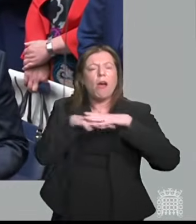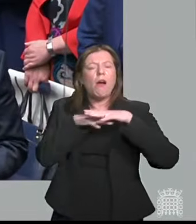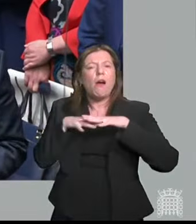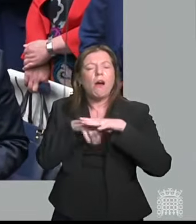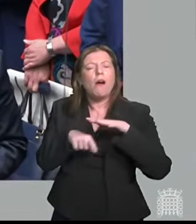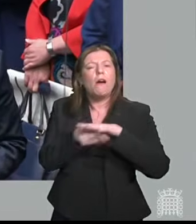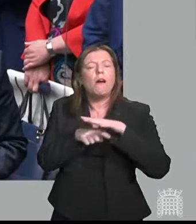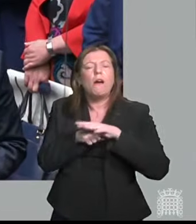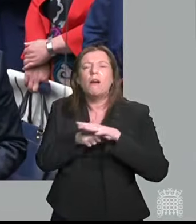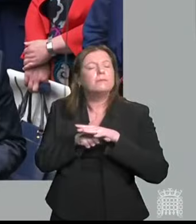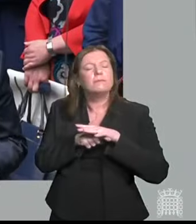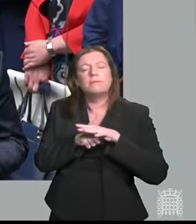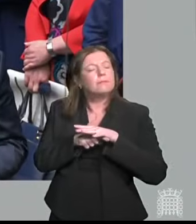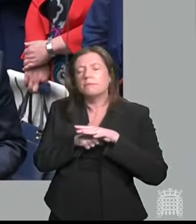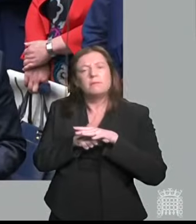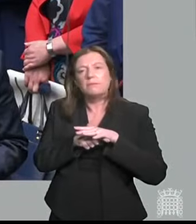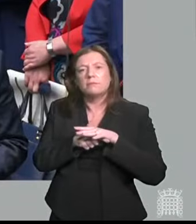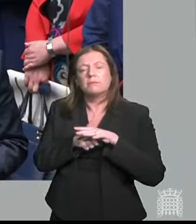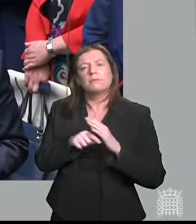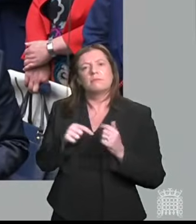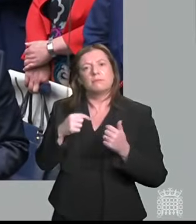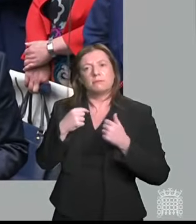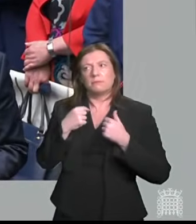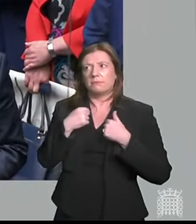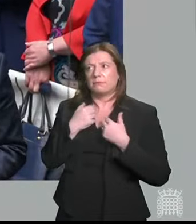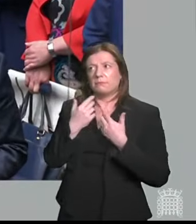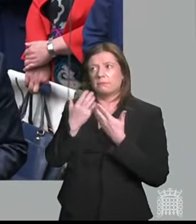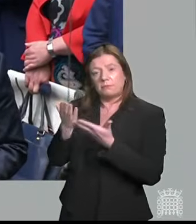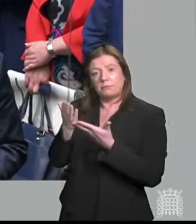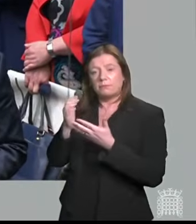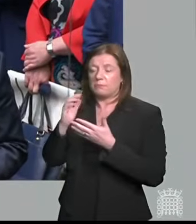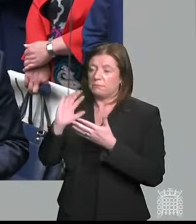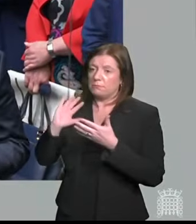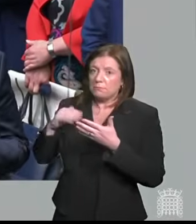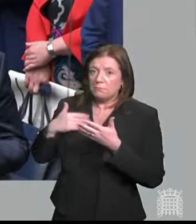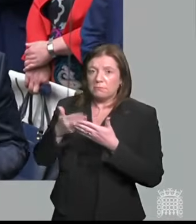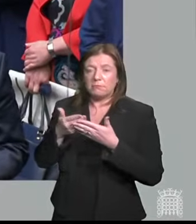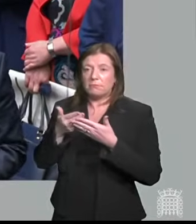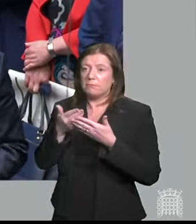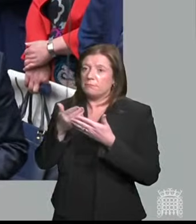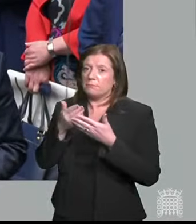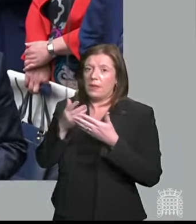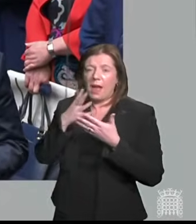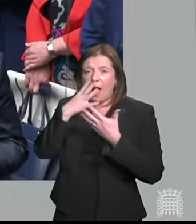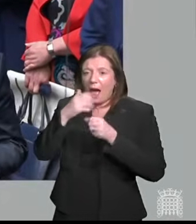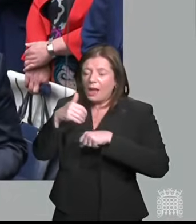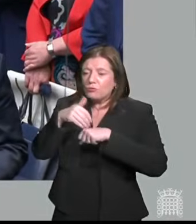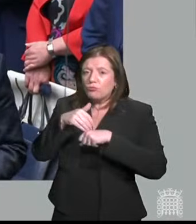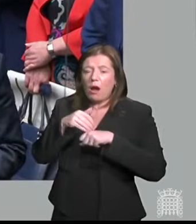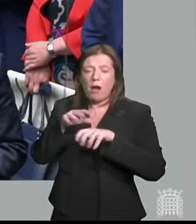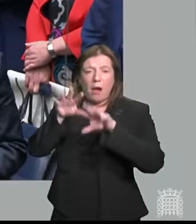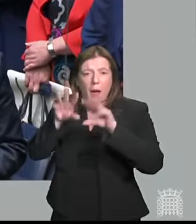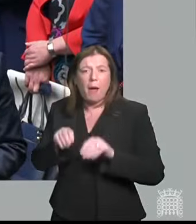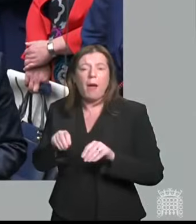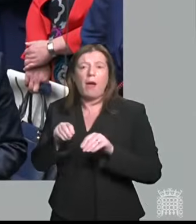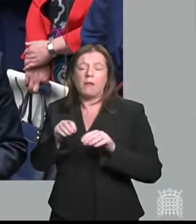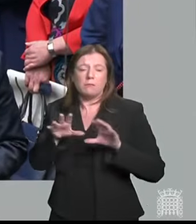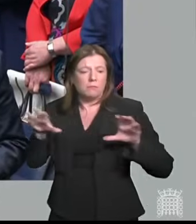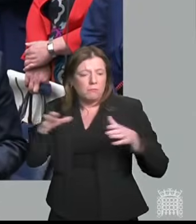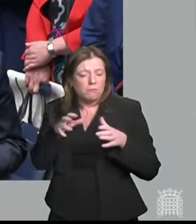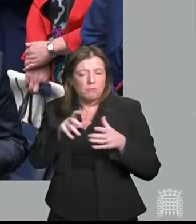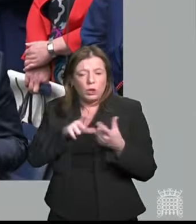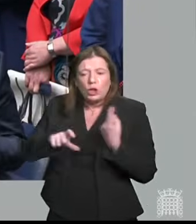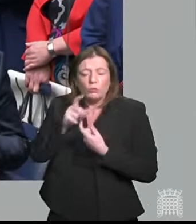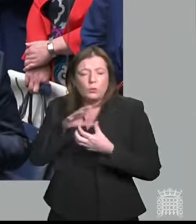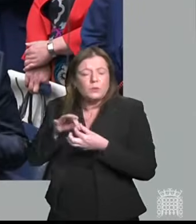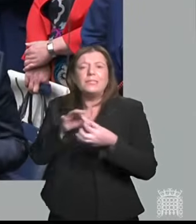So, whilst I welcome all the actions that my right honourable friend is taking to fight hate crime, to bring people together,